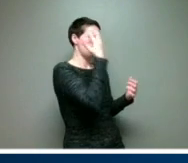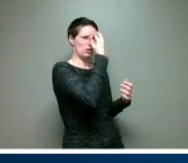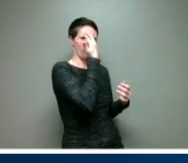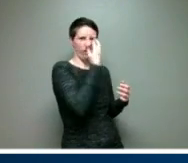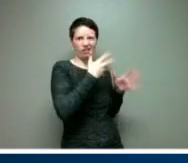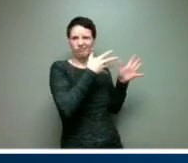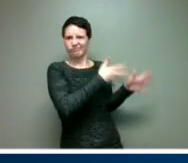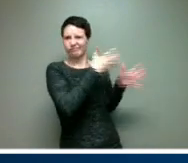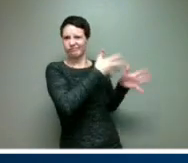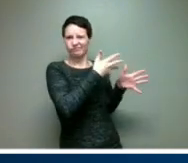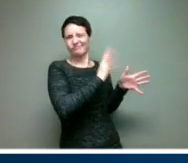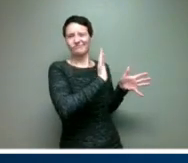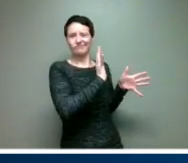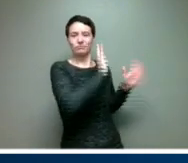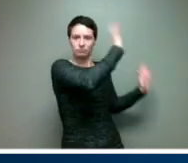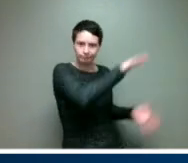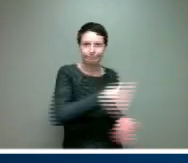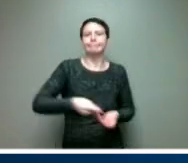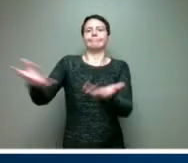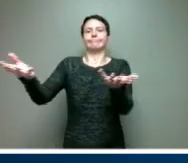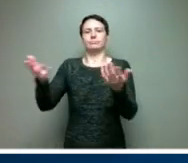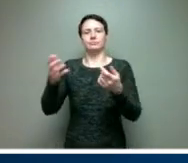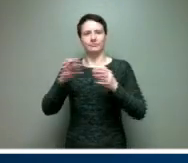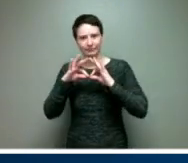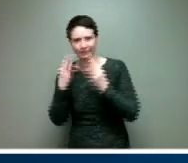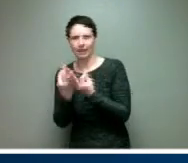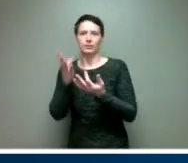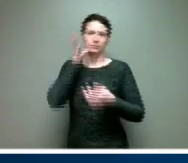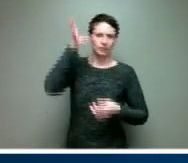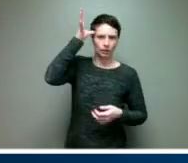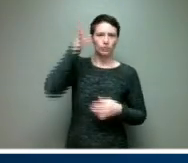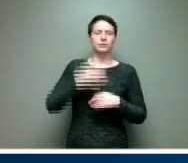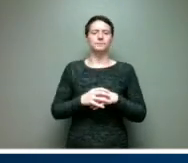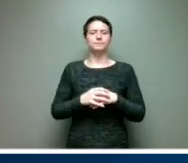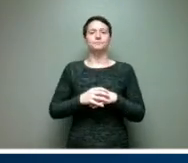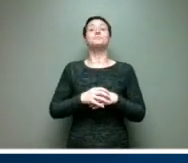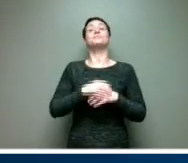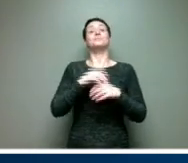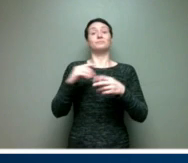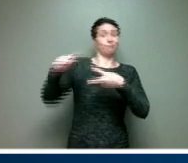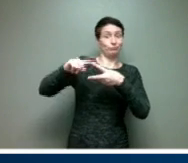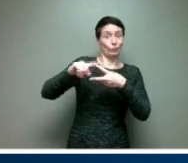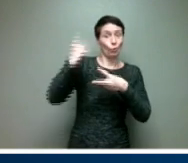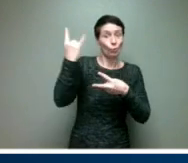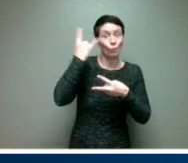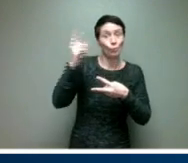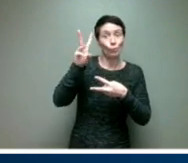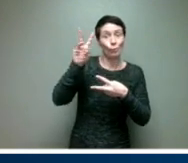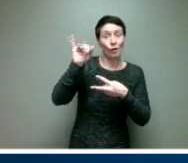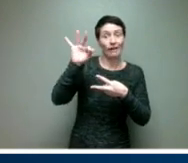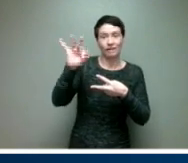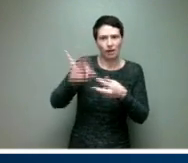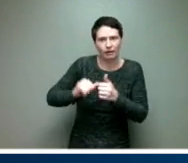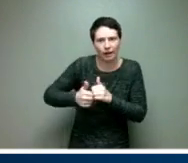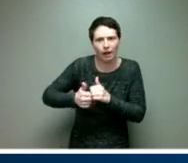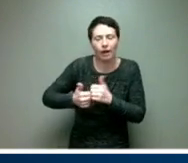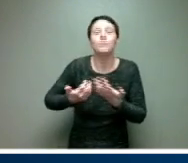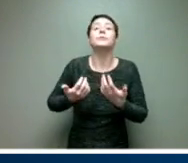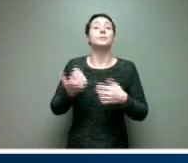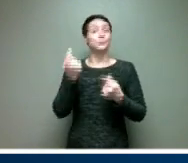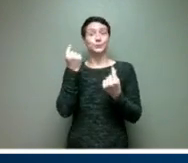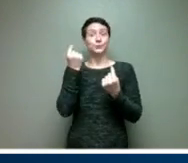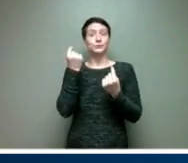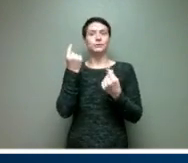the libraries have amplified their Wi-Fi so that families could go to the parking lots of our libraries and in